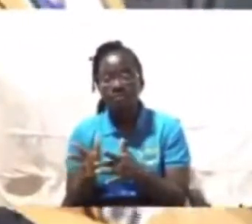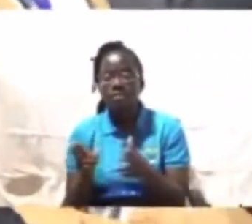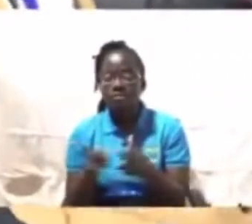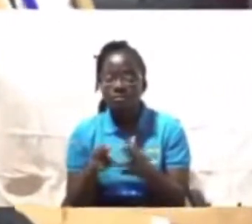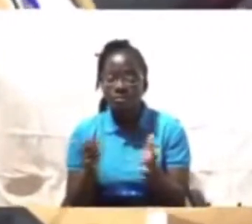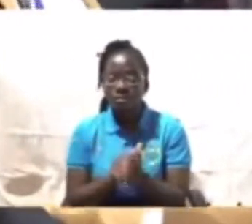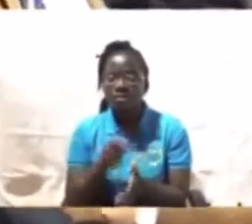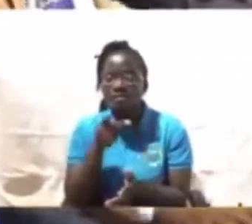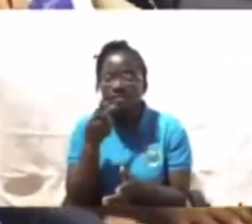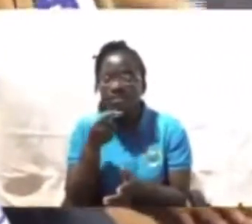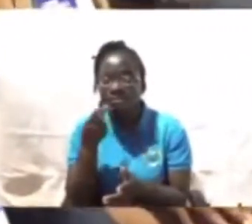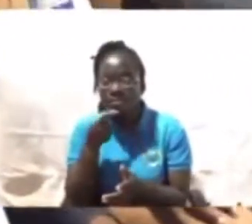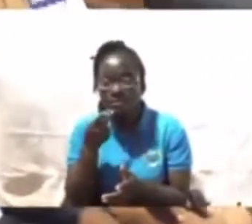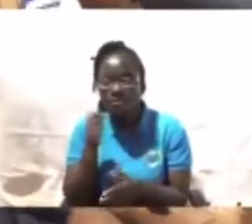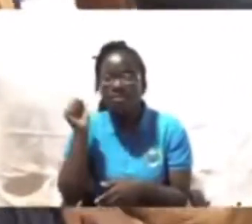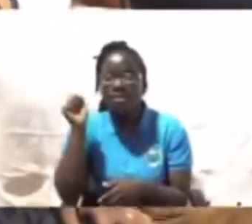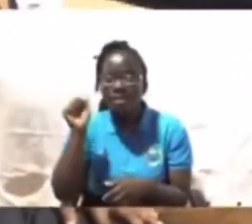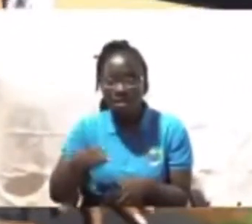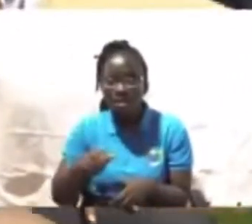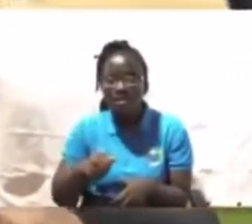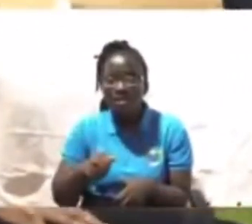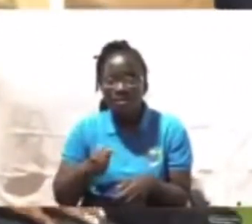sabusia. Embe siimi.